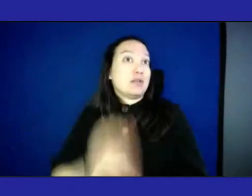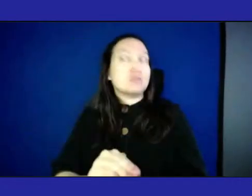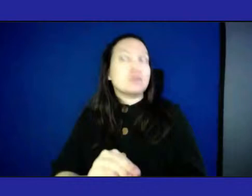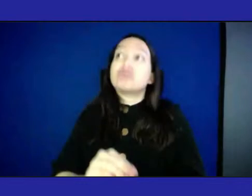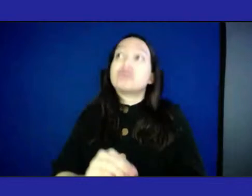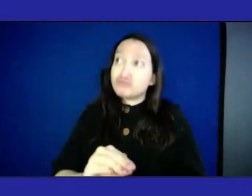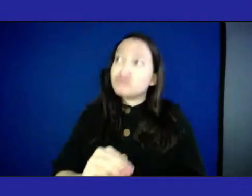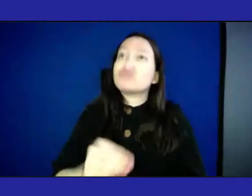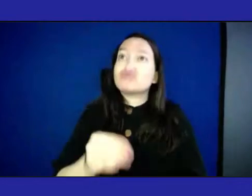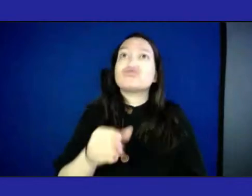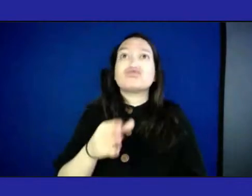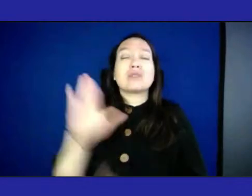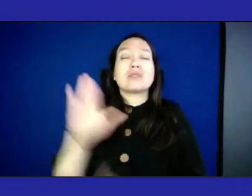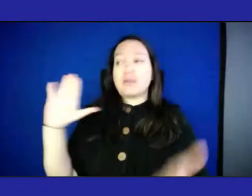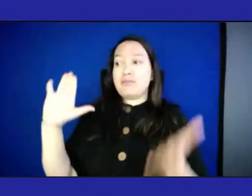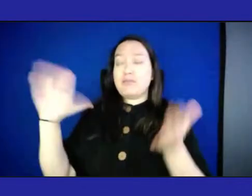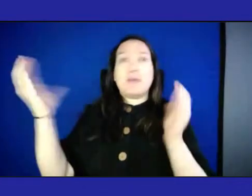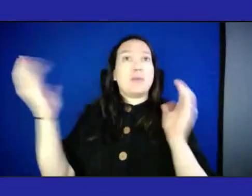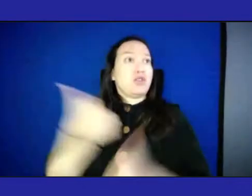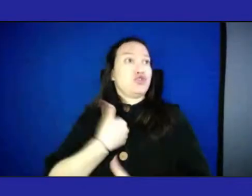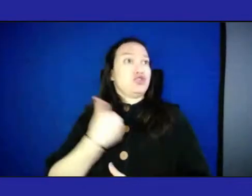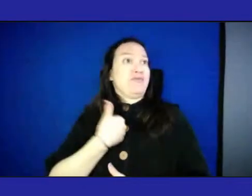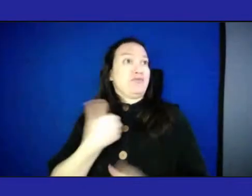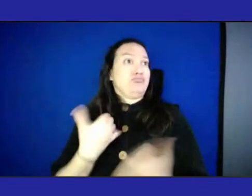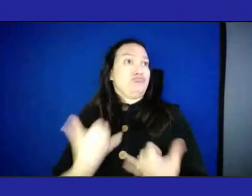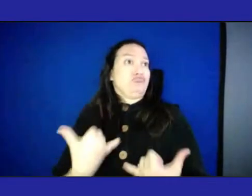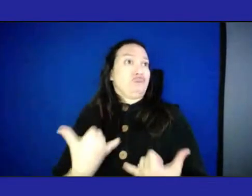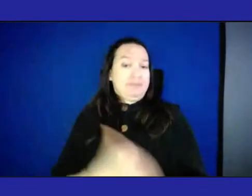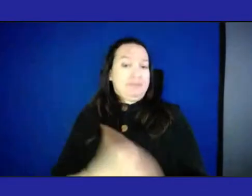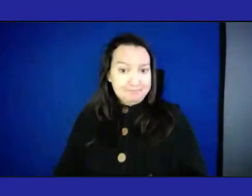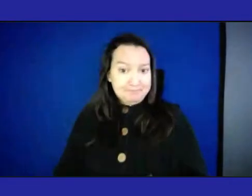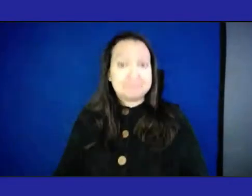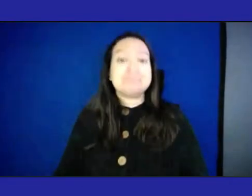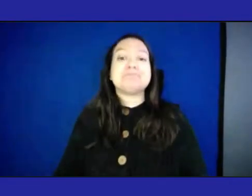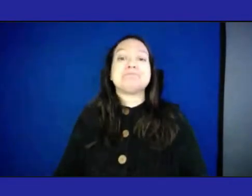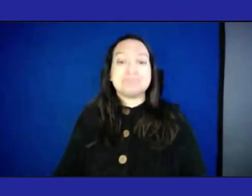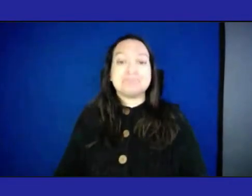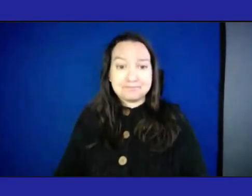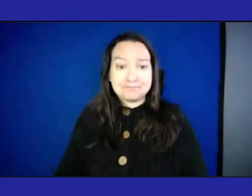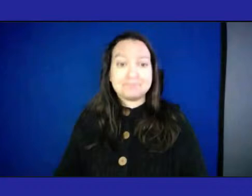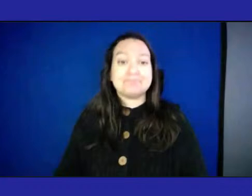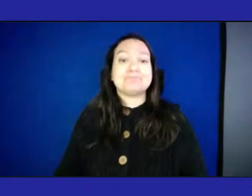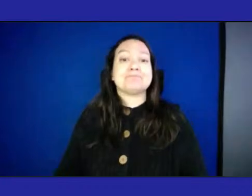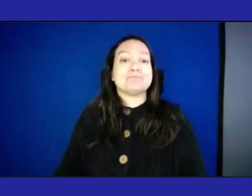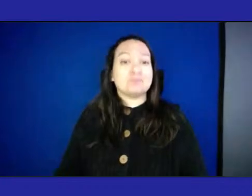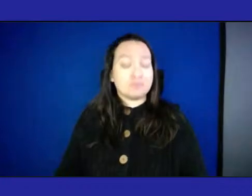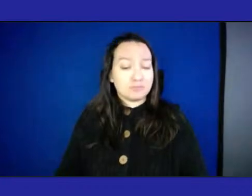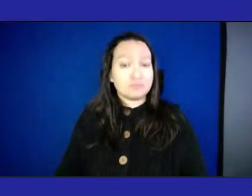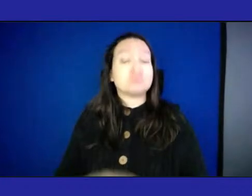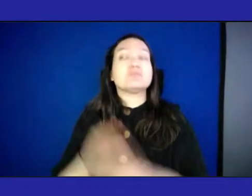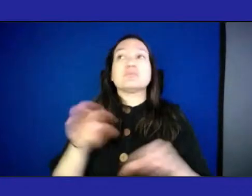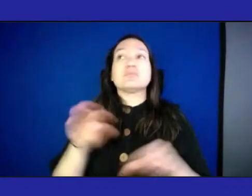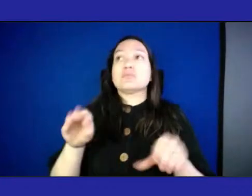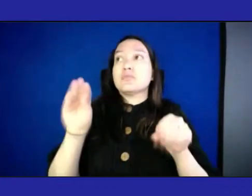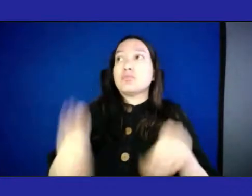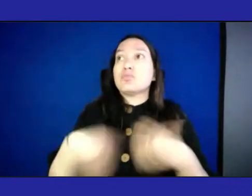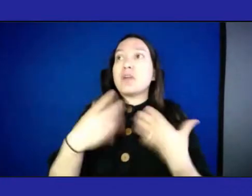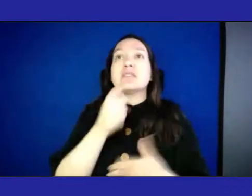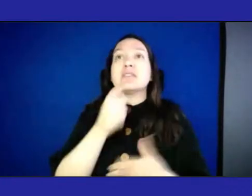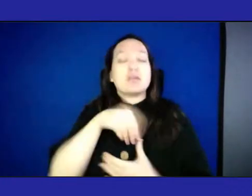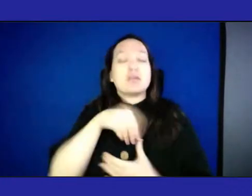against ourselves at this time. I will also say that we do provide not just internally